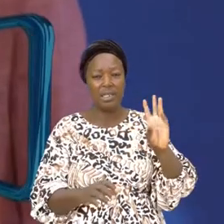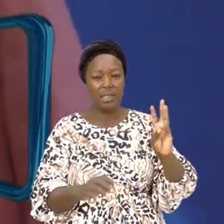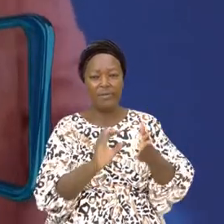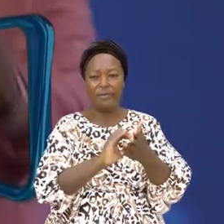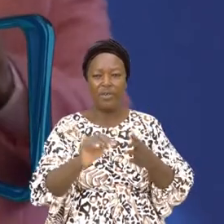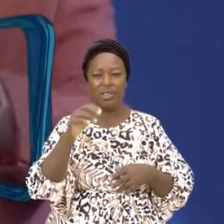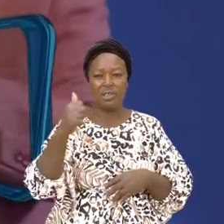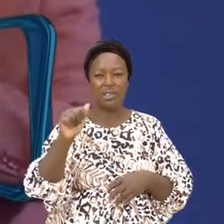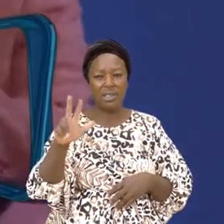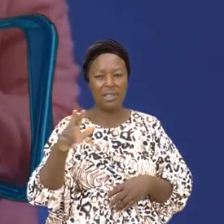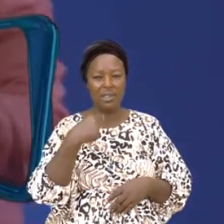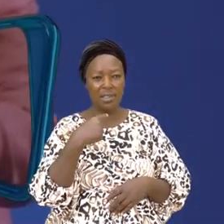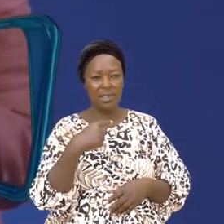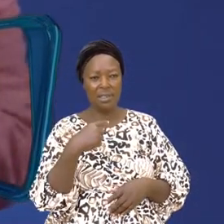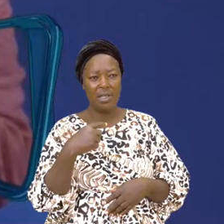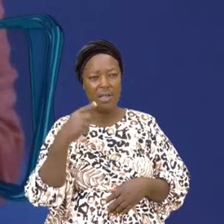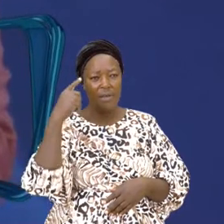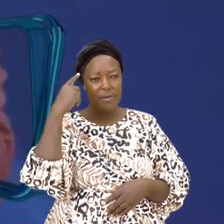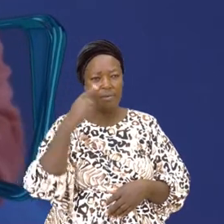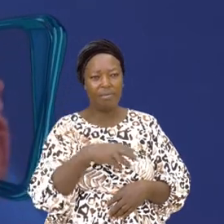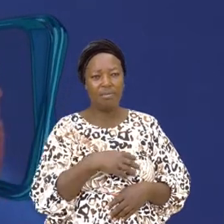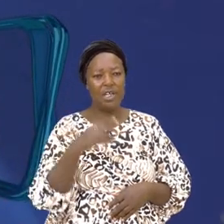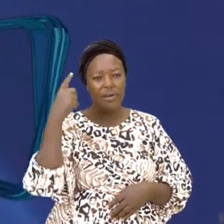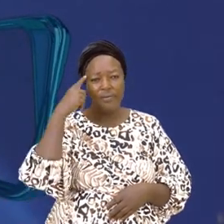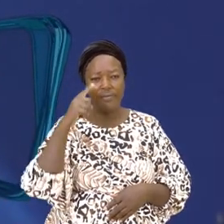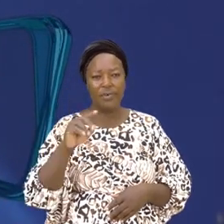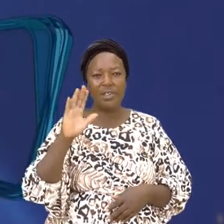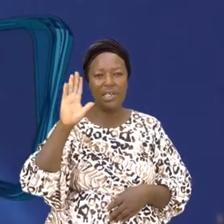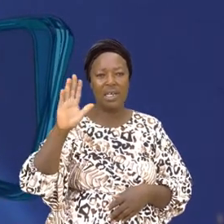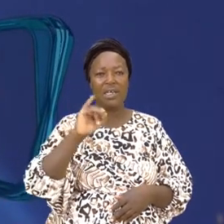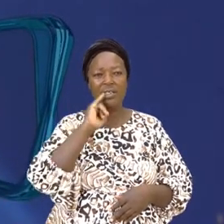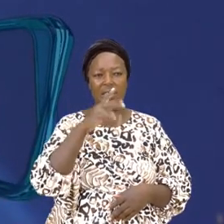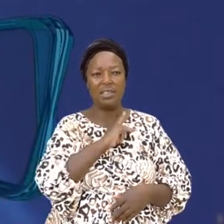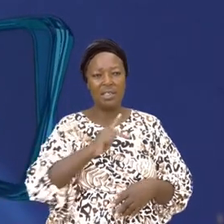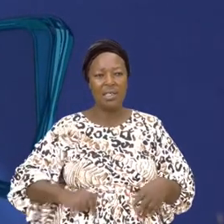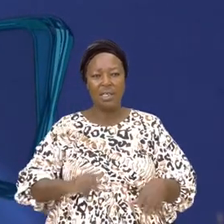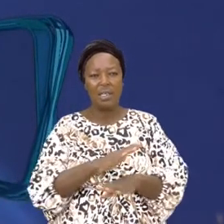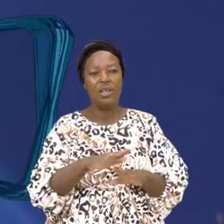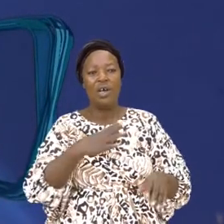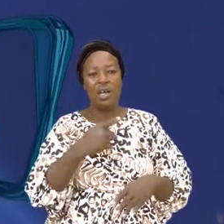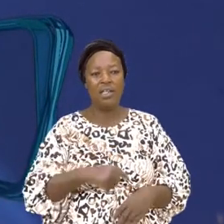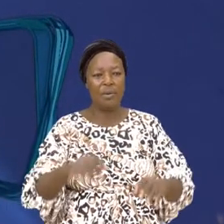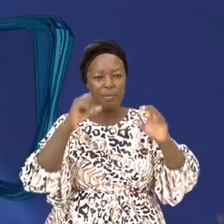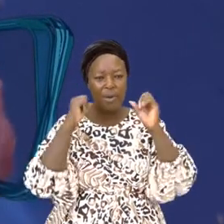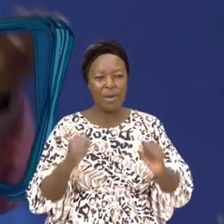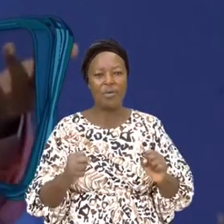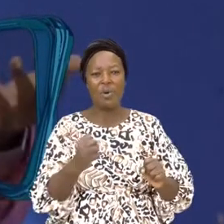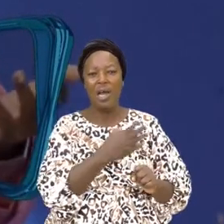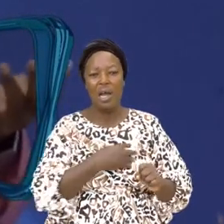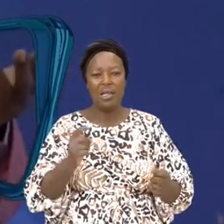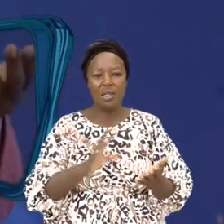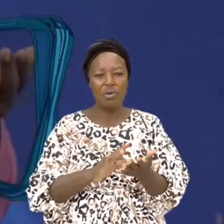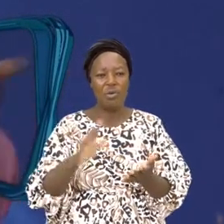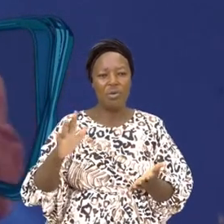13. It says, for thine is the kingdom and the power and the